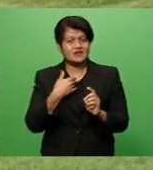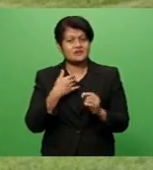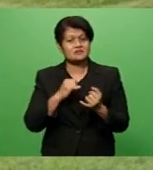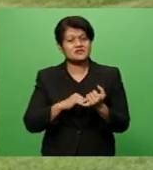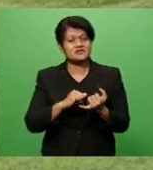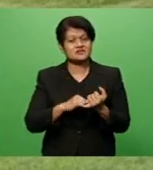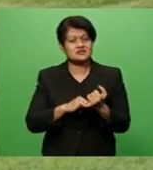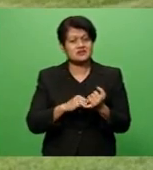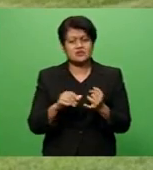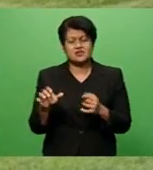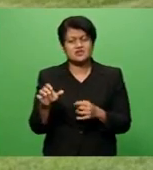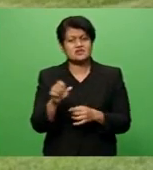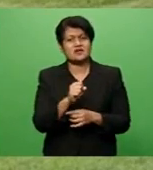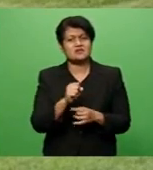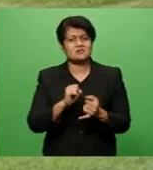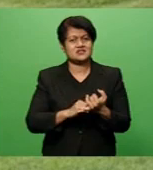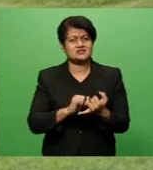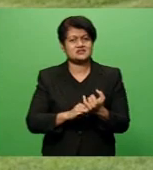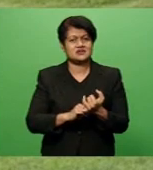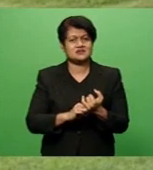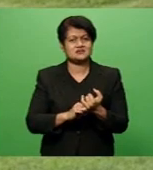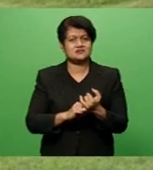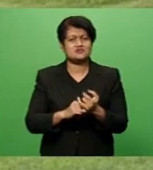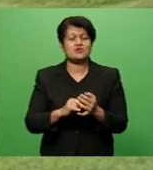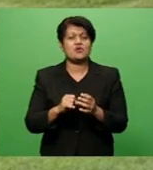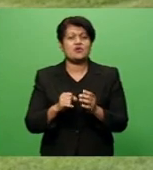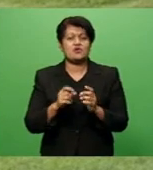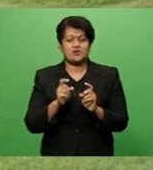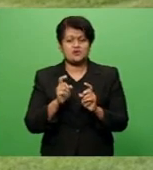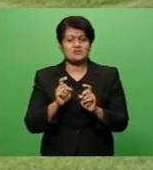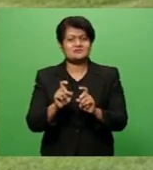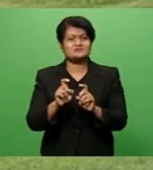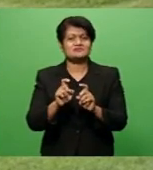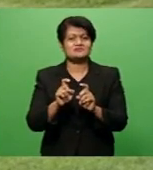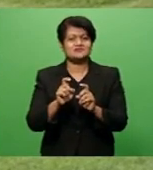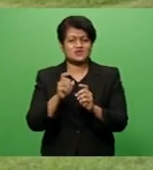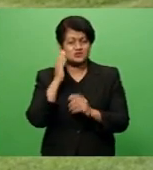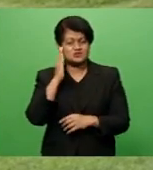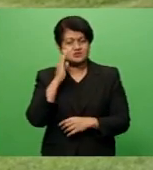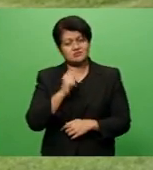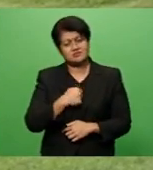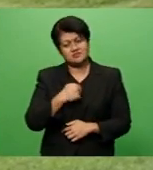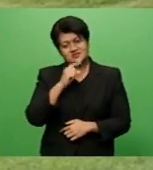to Sevilla, the boarding school, and we can't.